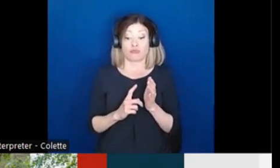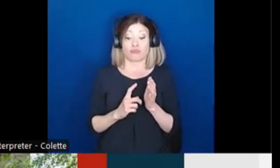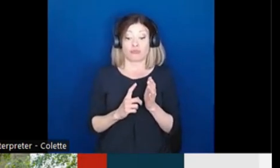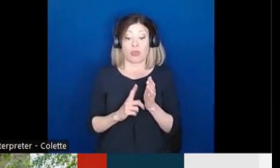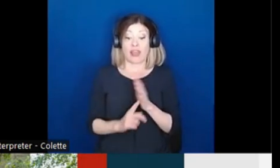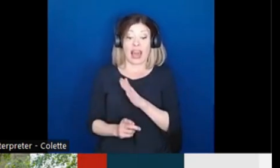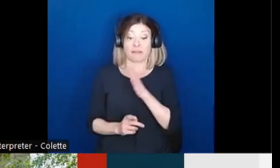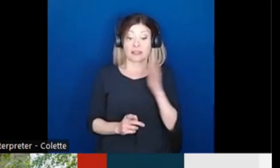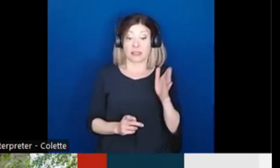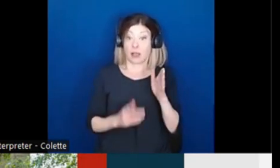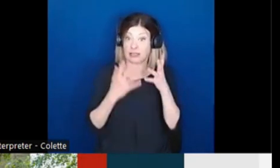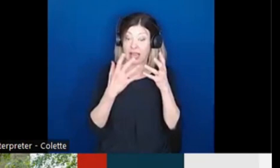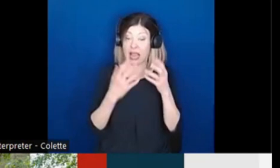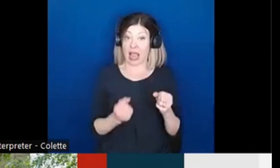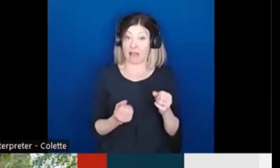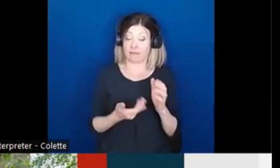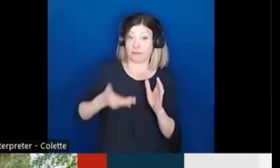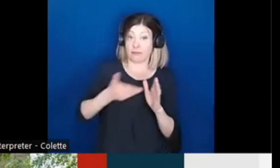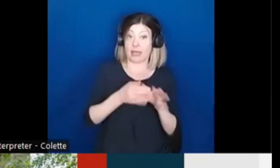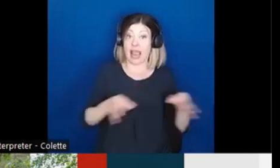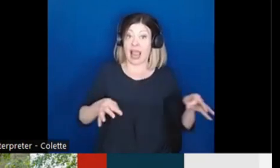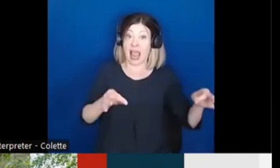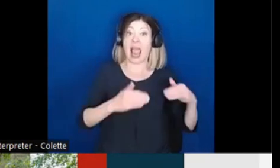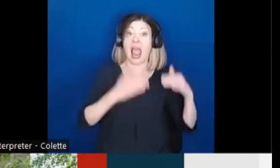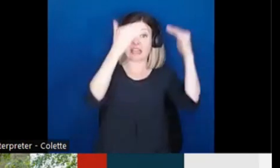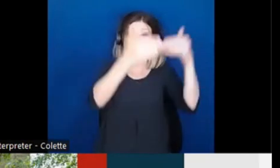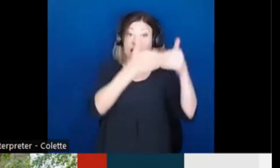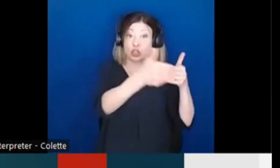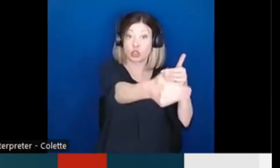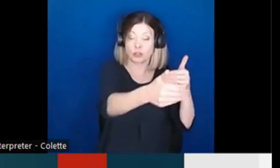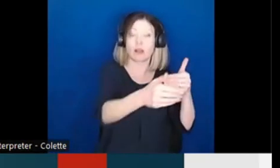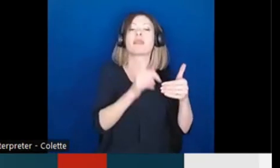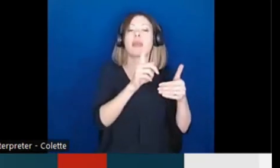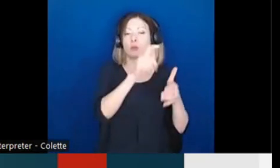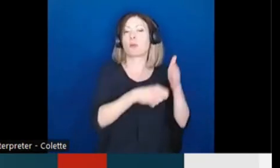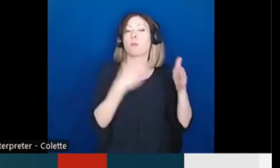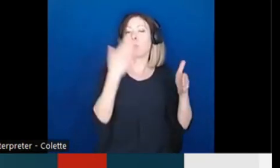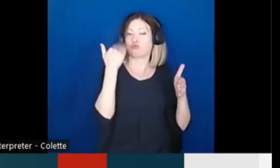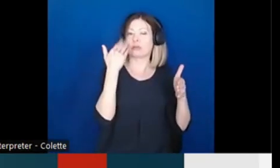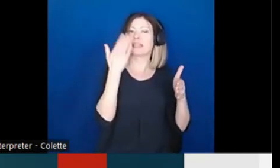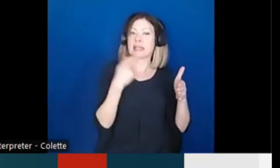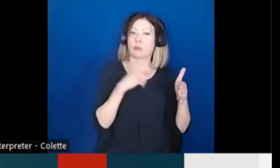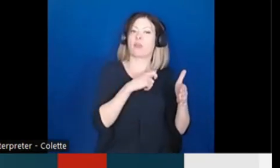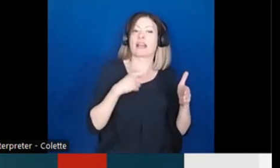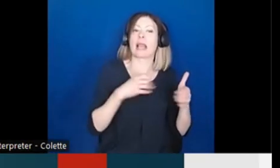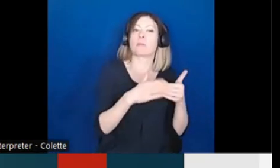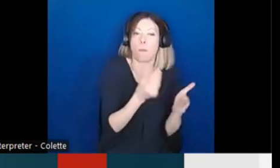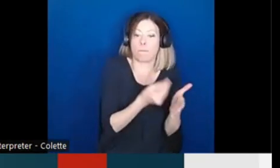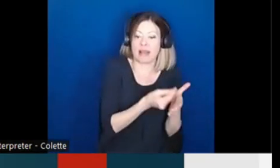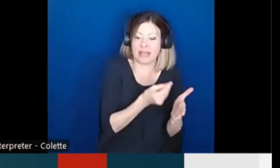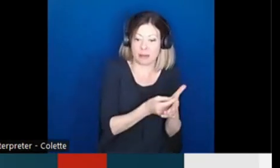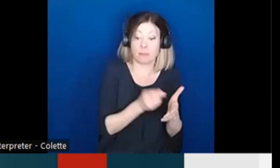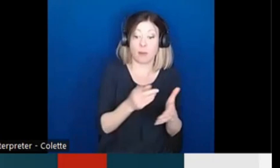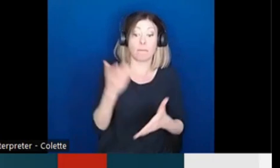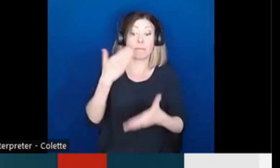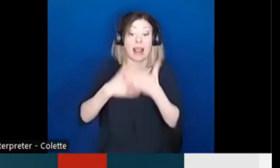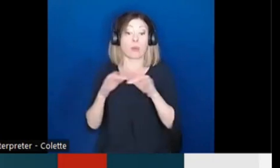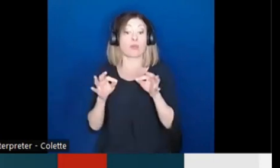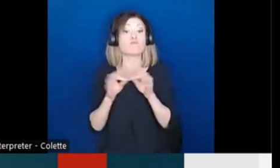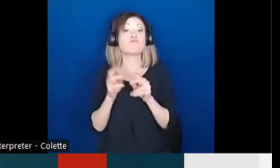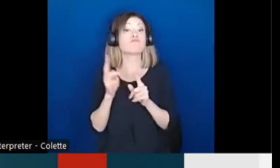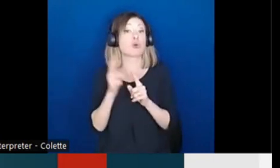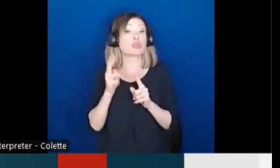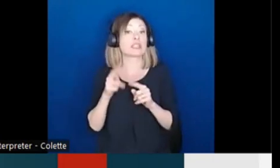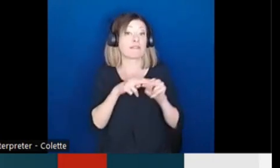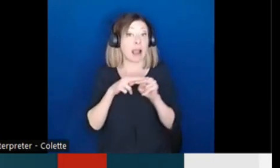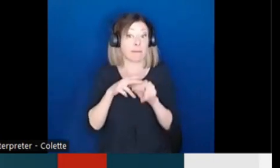That was built afterwards by a vicar with a bit more money. This is what it looked like in the Brontes' day. So you can